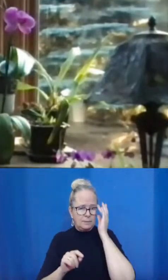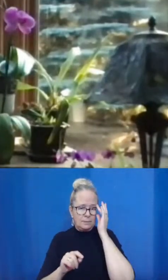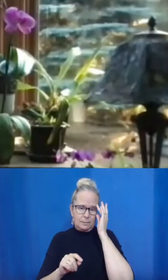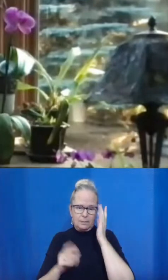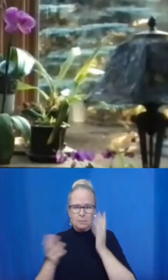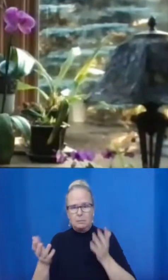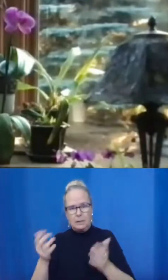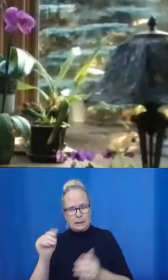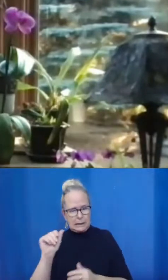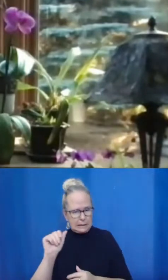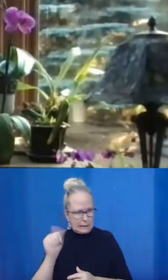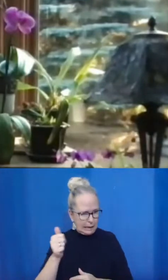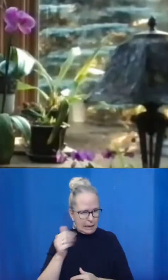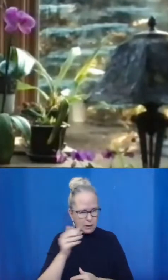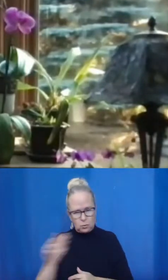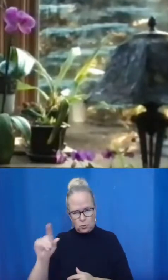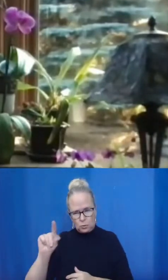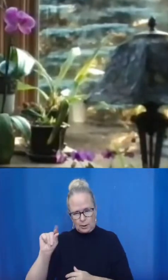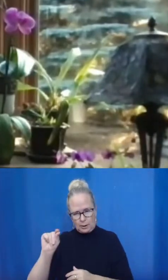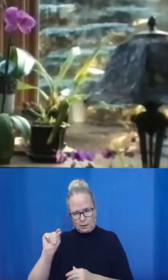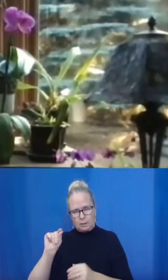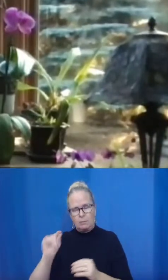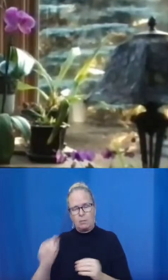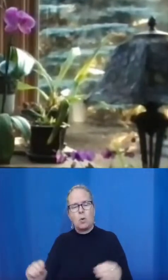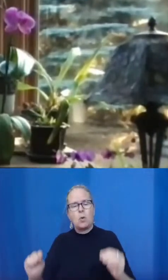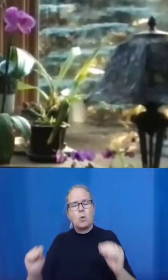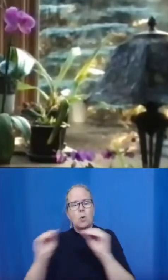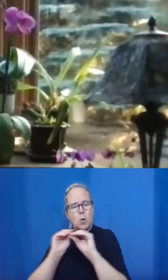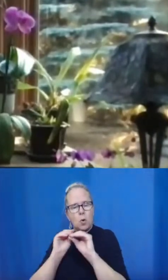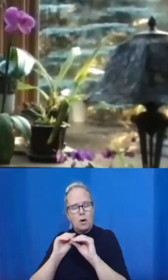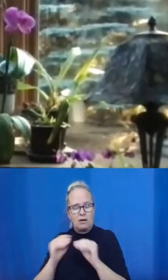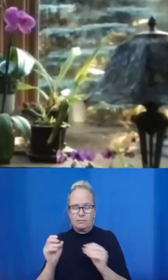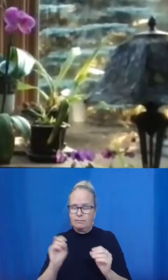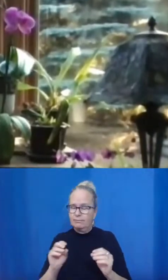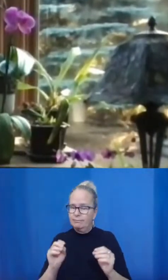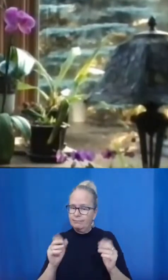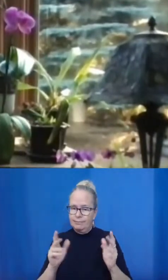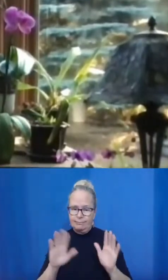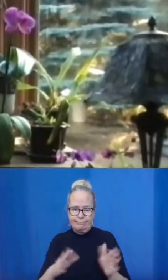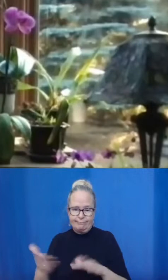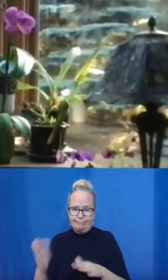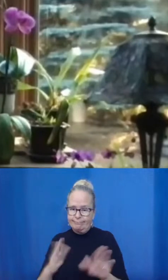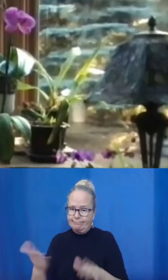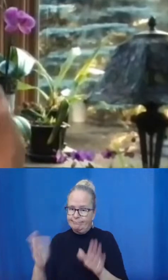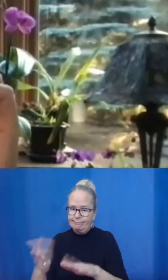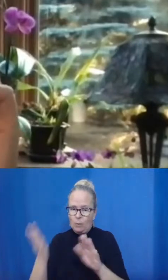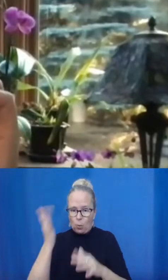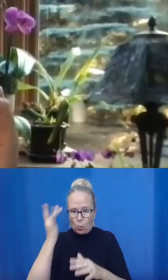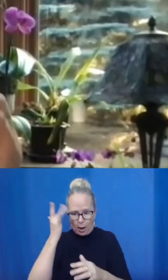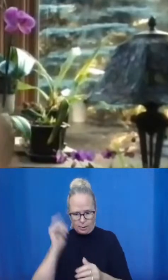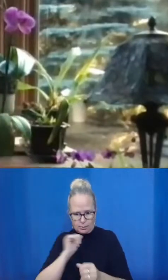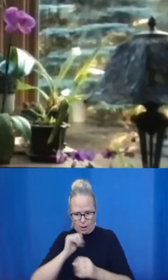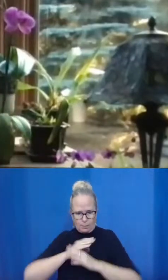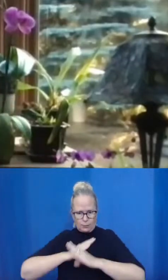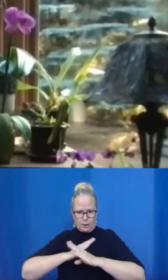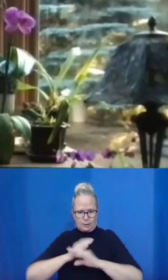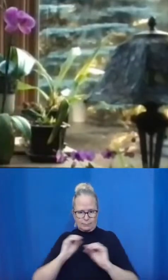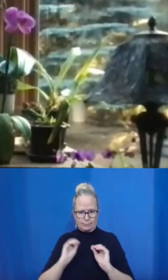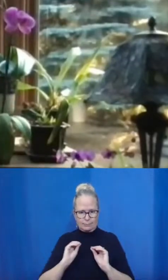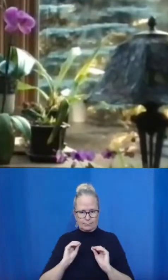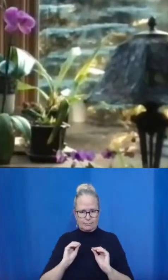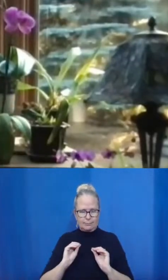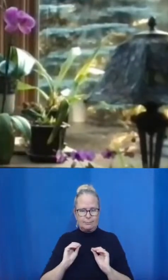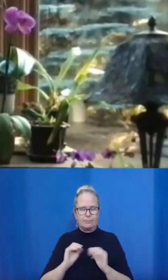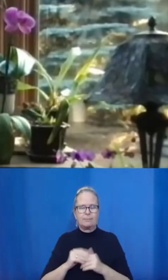furthermore, because of that that immunosuppression that they take, that's life-saving for them, as we've just